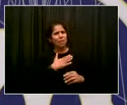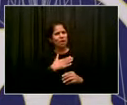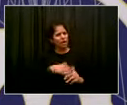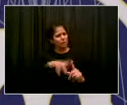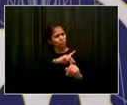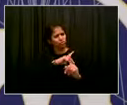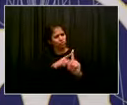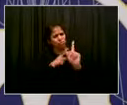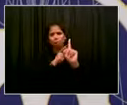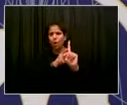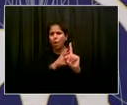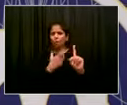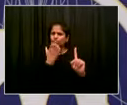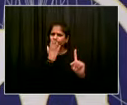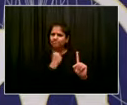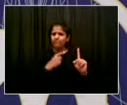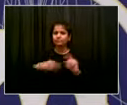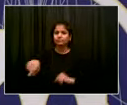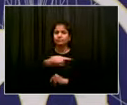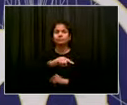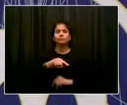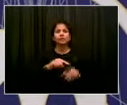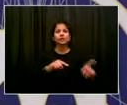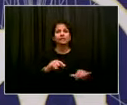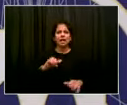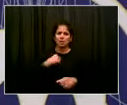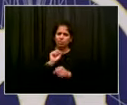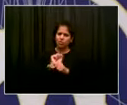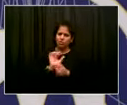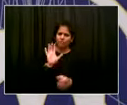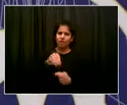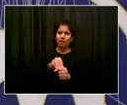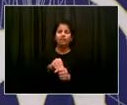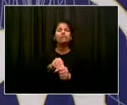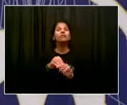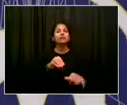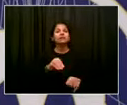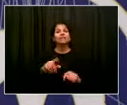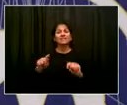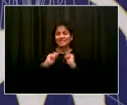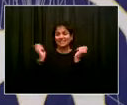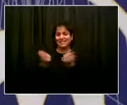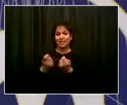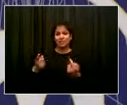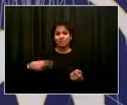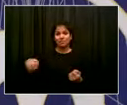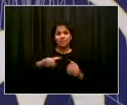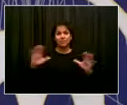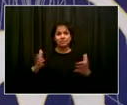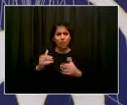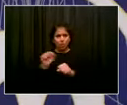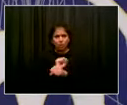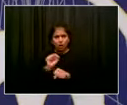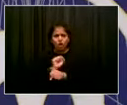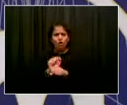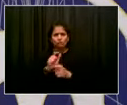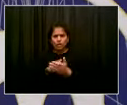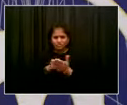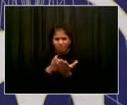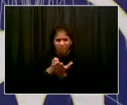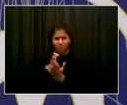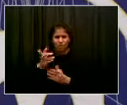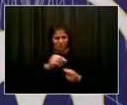want to note that the members of our team kept and maintained boots on the ground, not only through a pandemic, but through so many other challenges. It